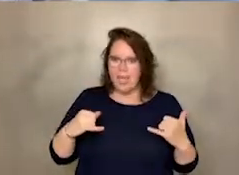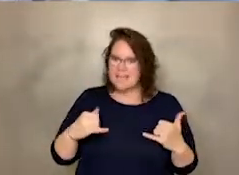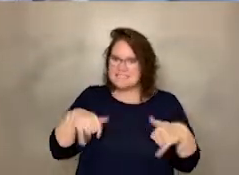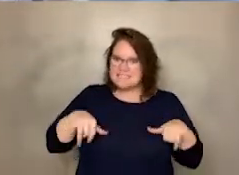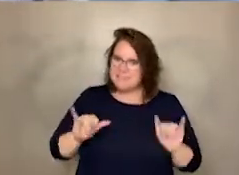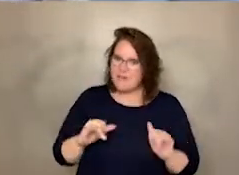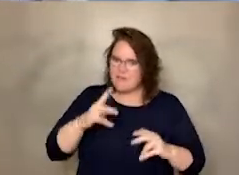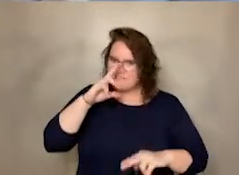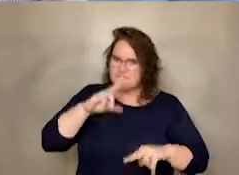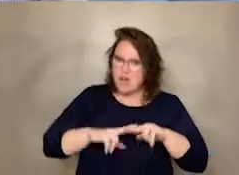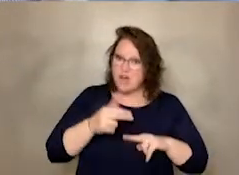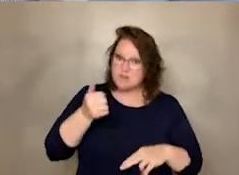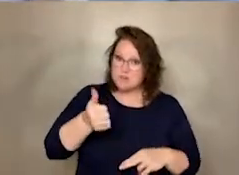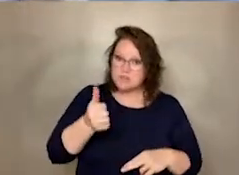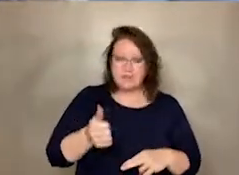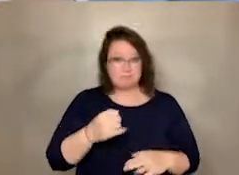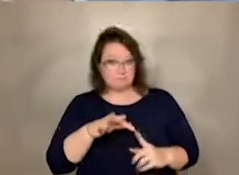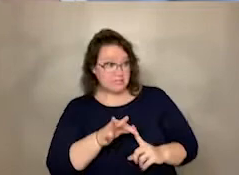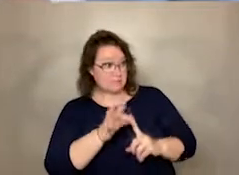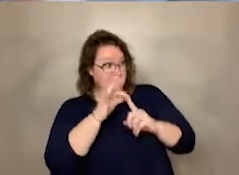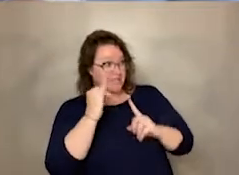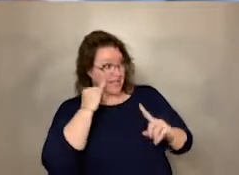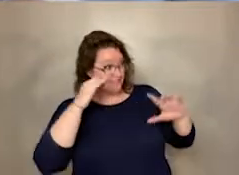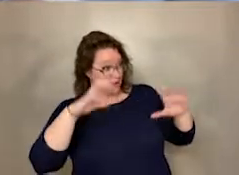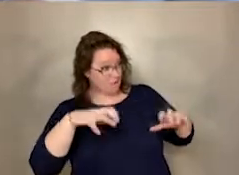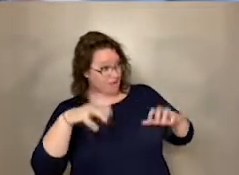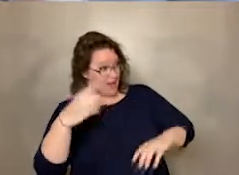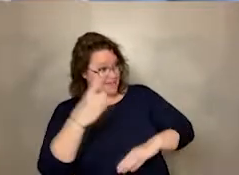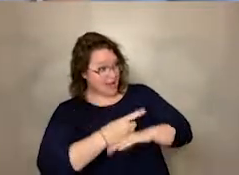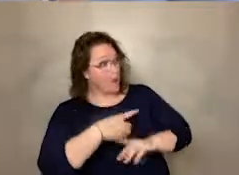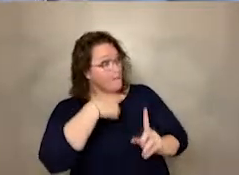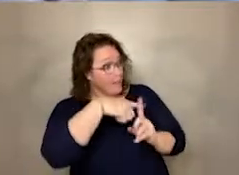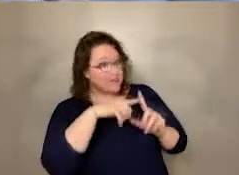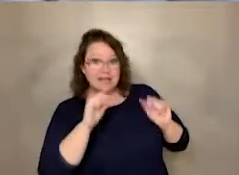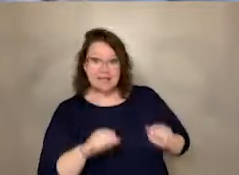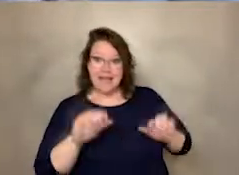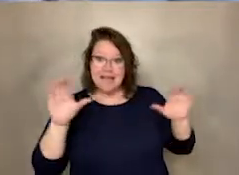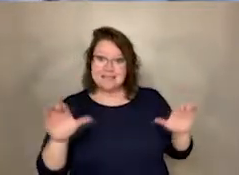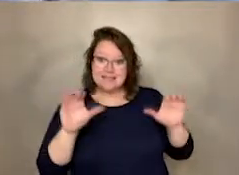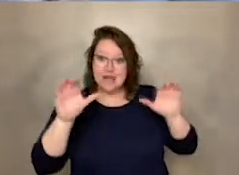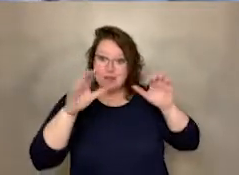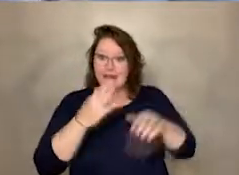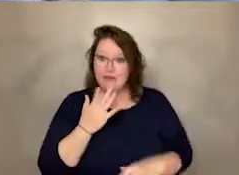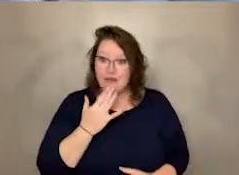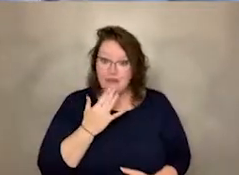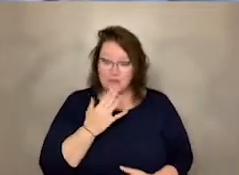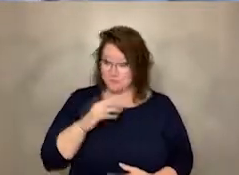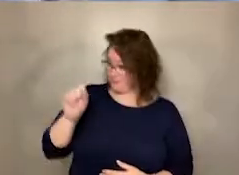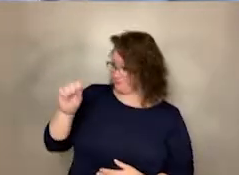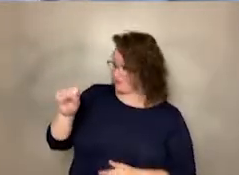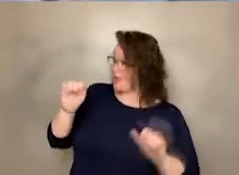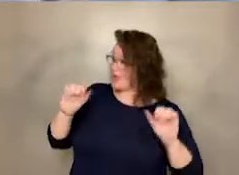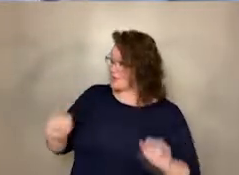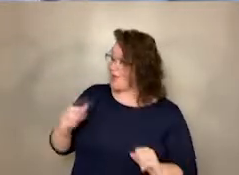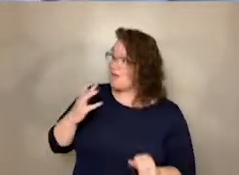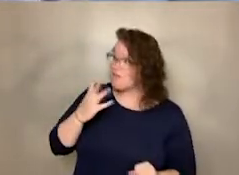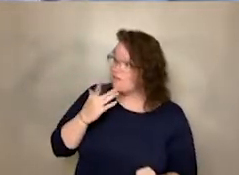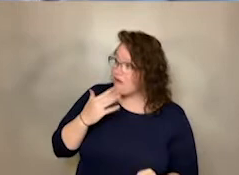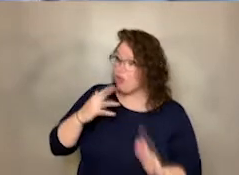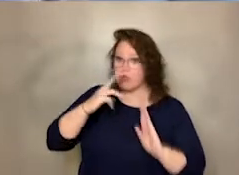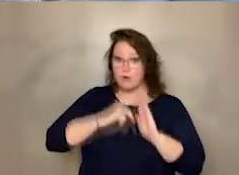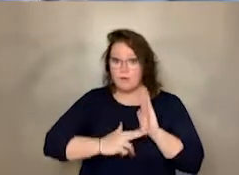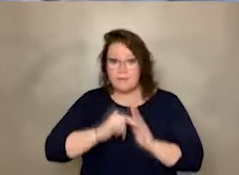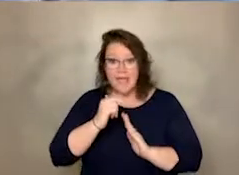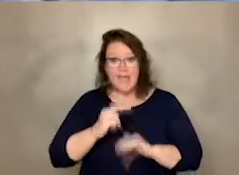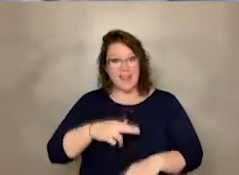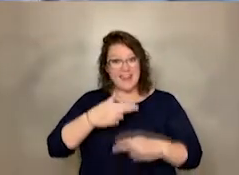especially on a rainy day. Yeah. And you get to decorate. Right, so that's a good little project you can do. You can decorate your drum, make sure you put